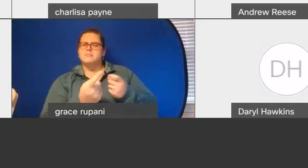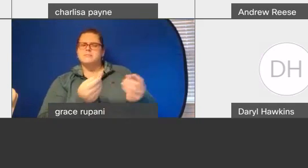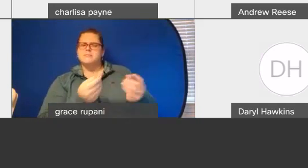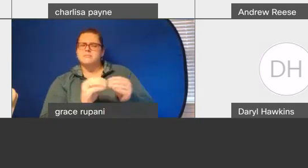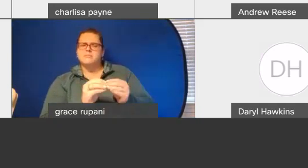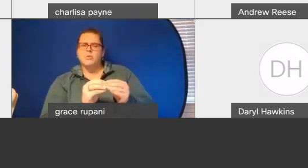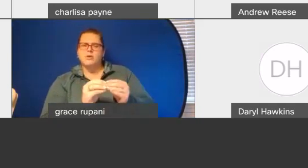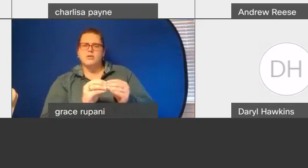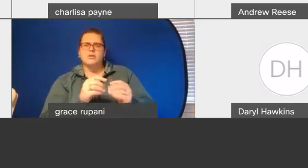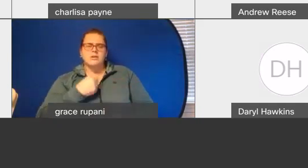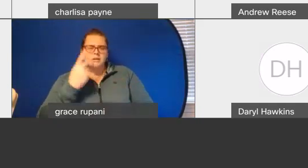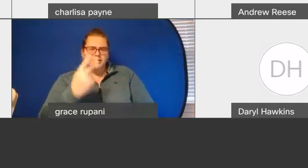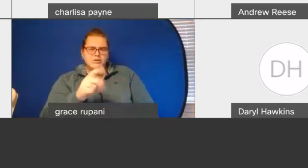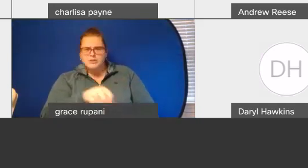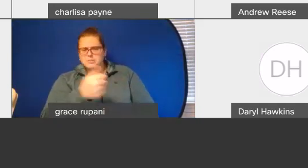the